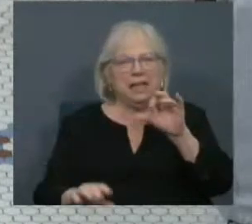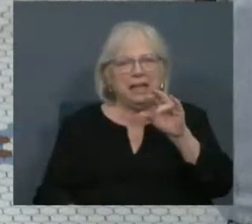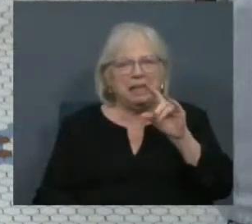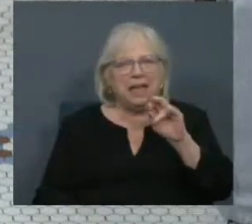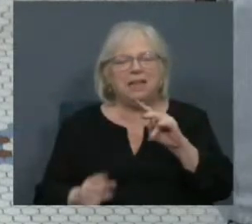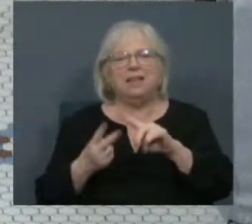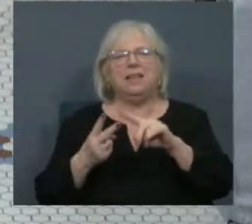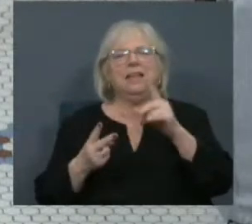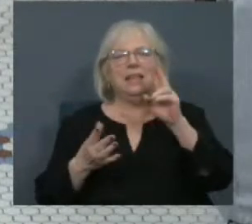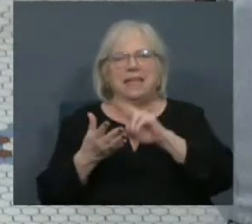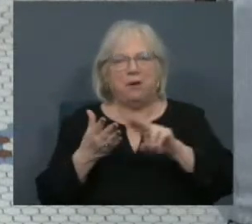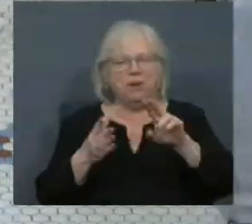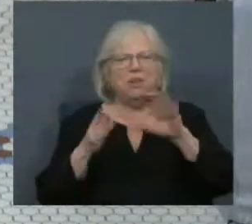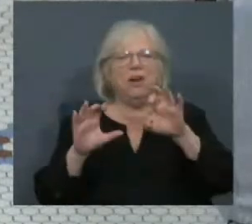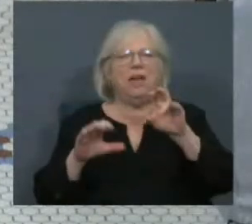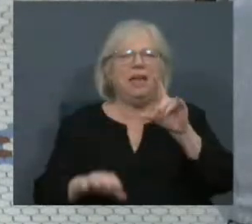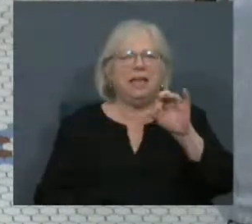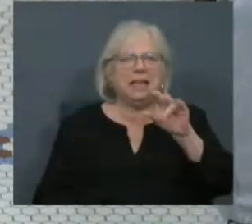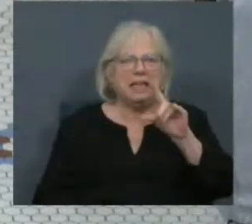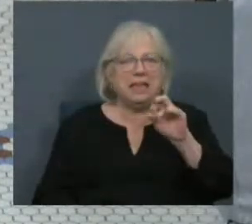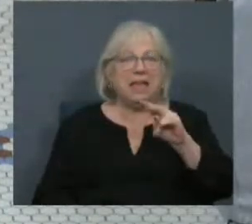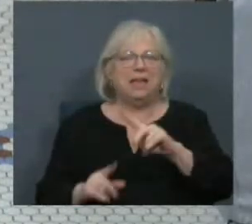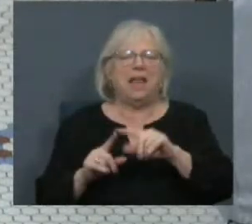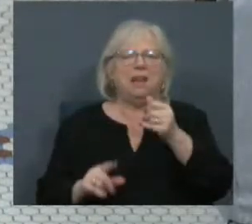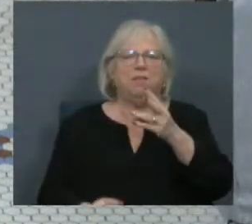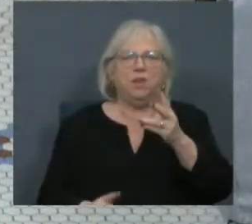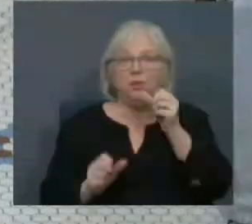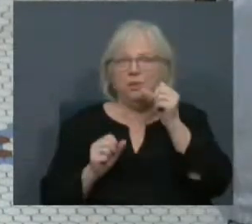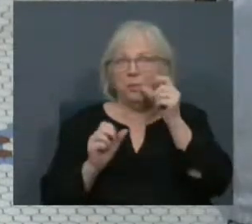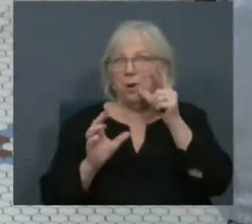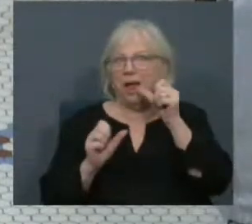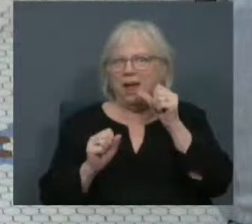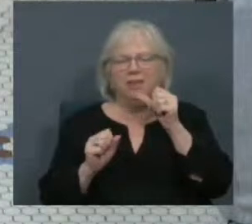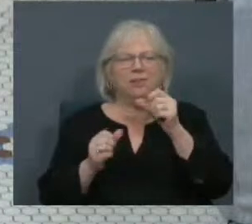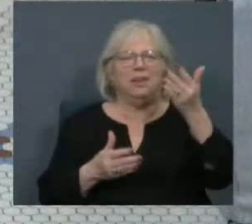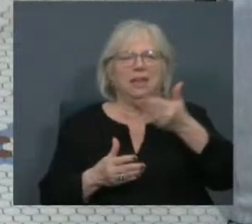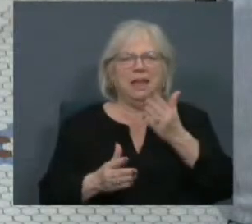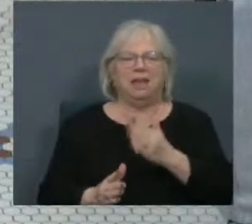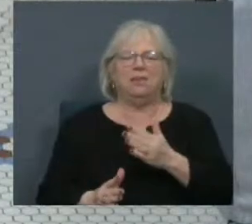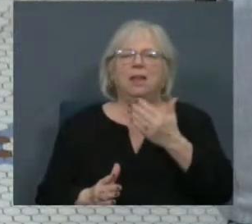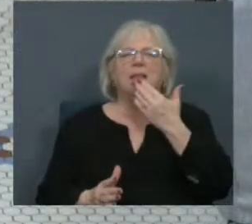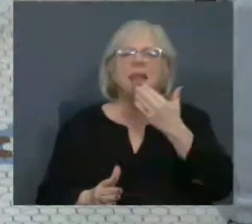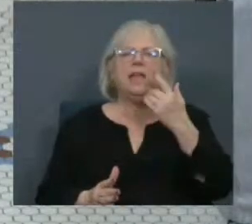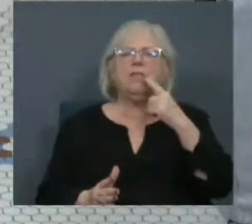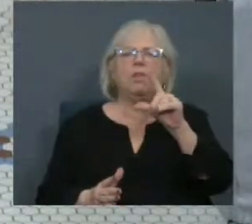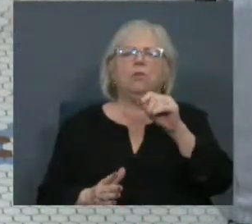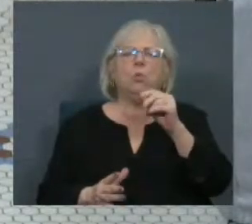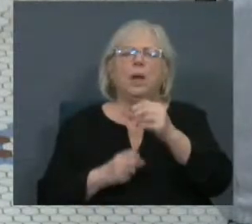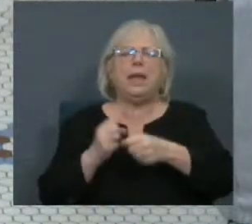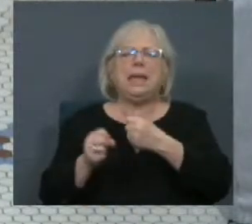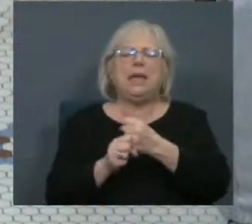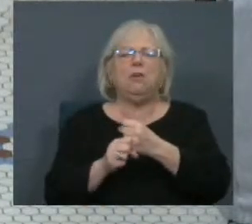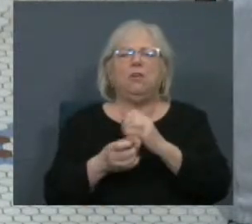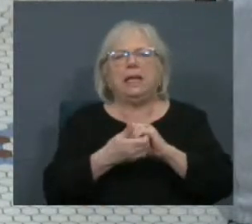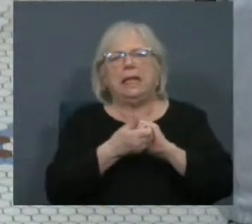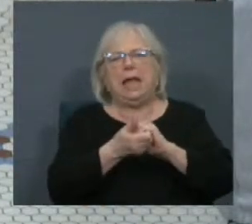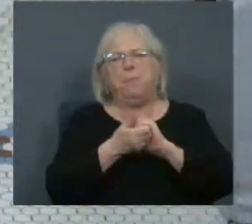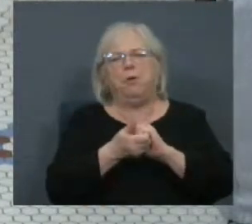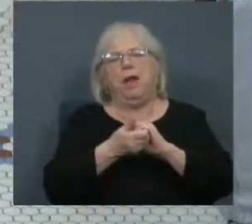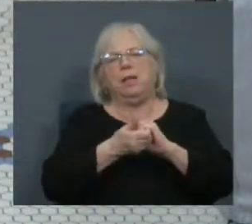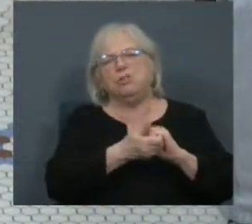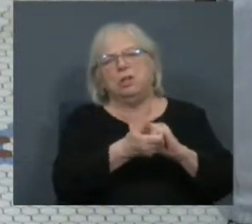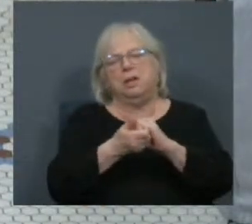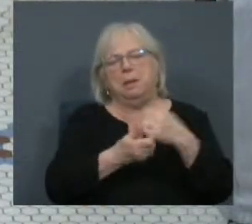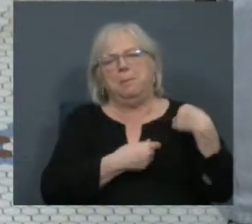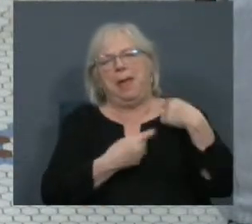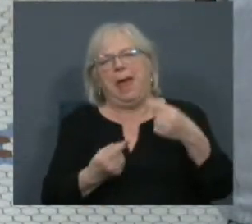surprise guests. Thank you so much for the 20+ years of collaboration past, and I look forward